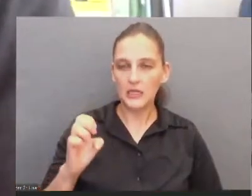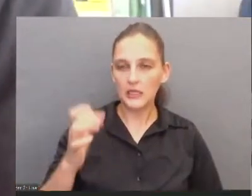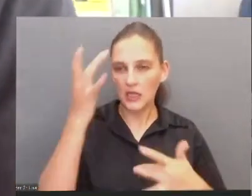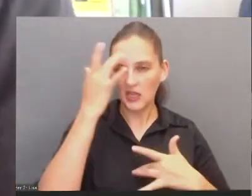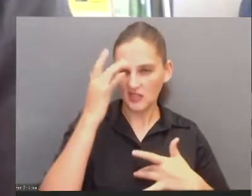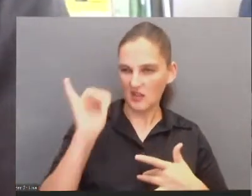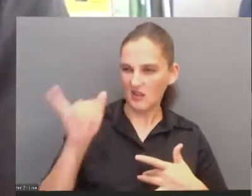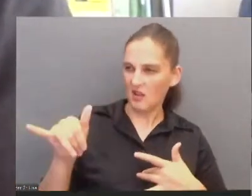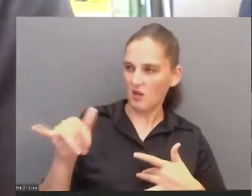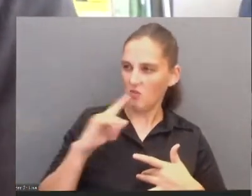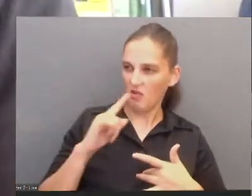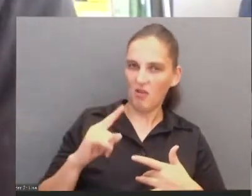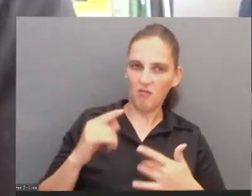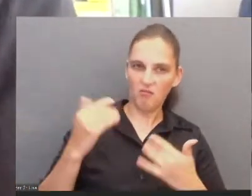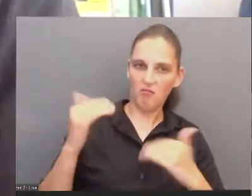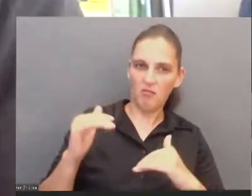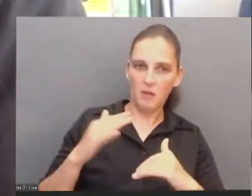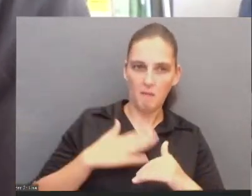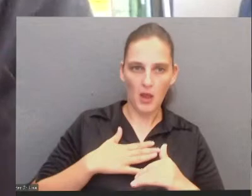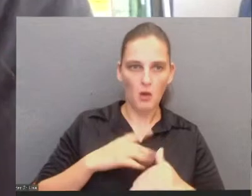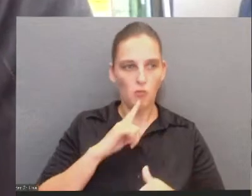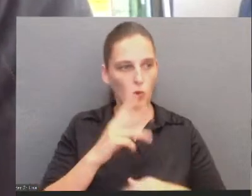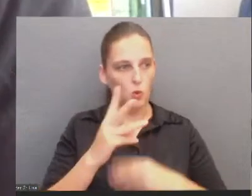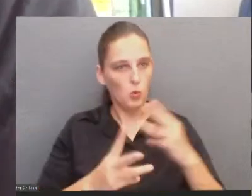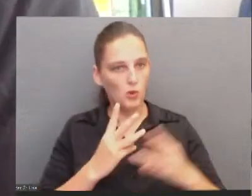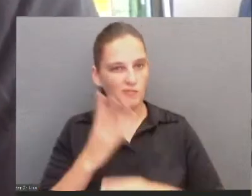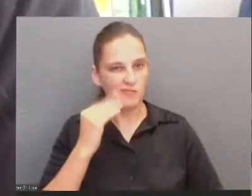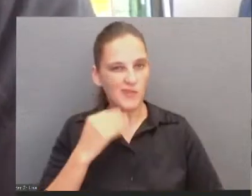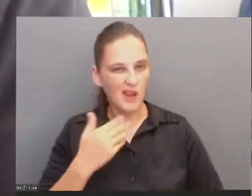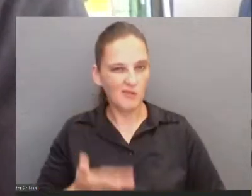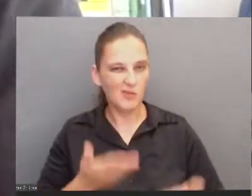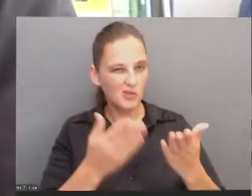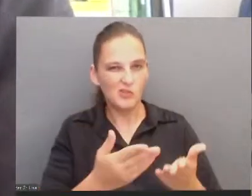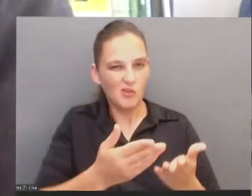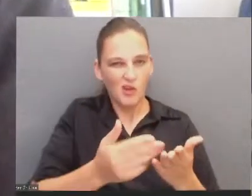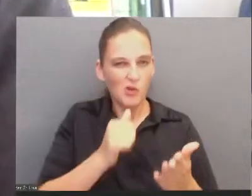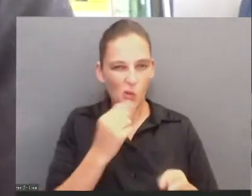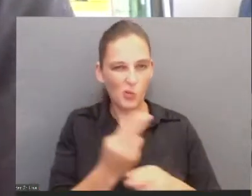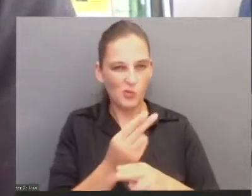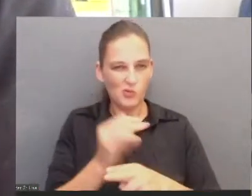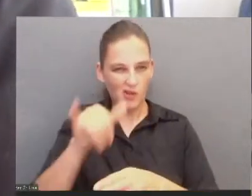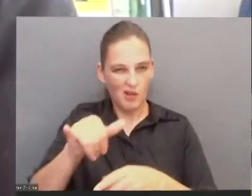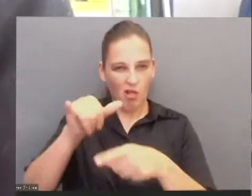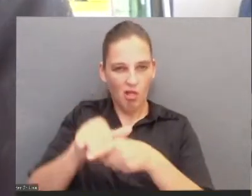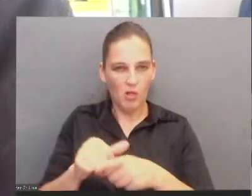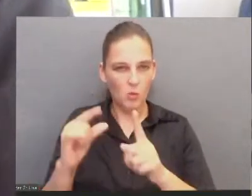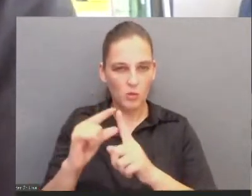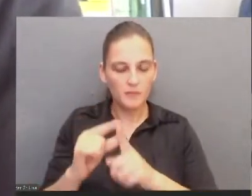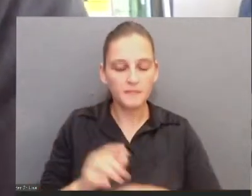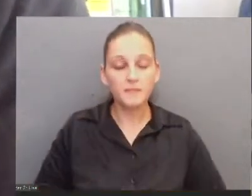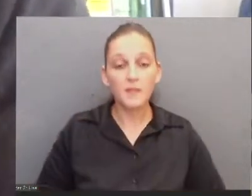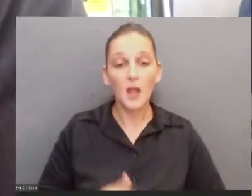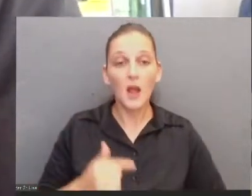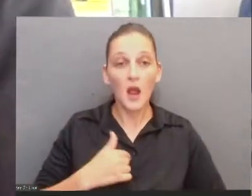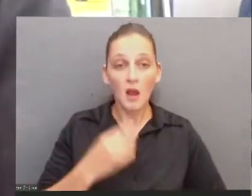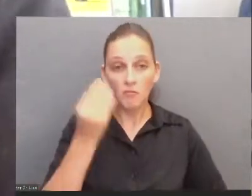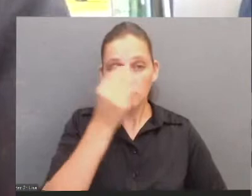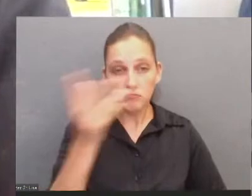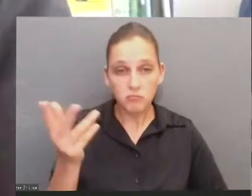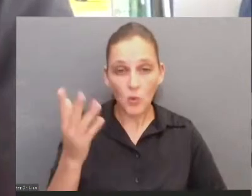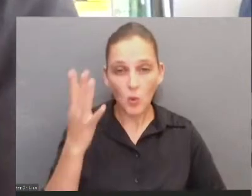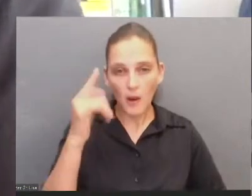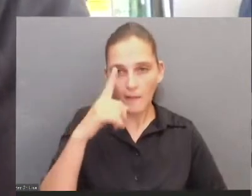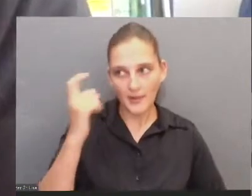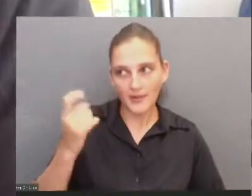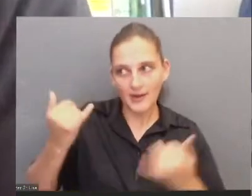is, and encourage you to avoid that label. The reason why I'm sharing this is because the ME community saw long COVID coming from a mile